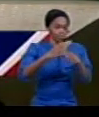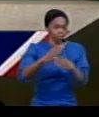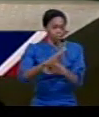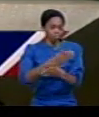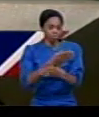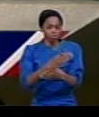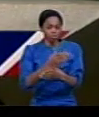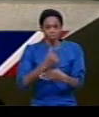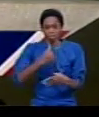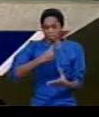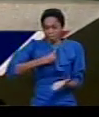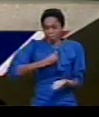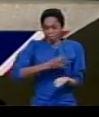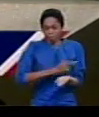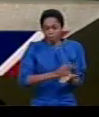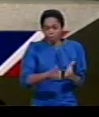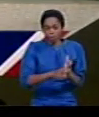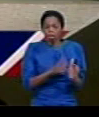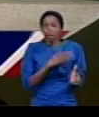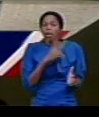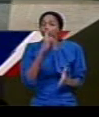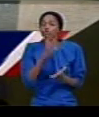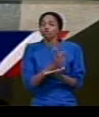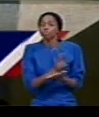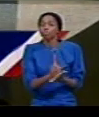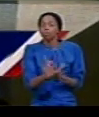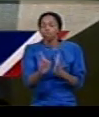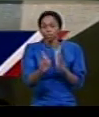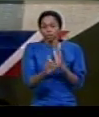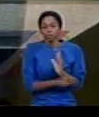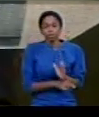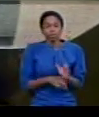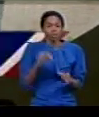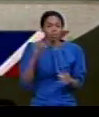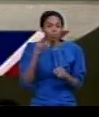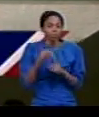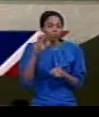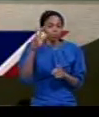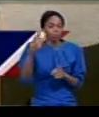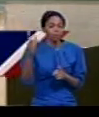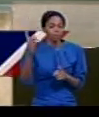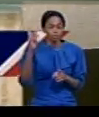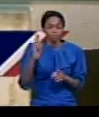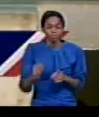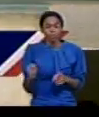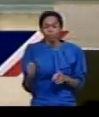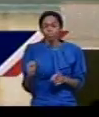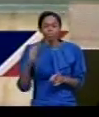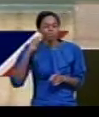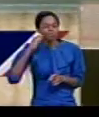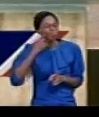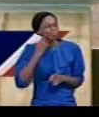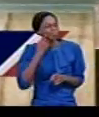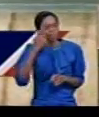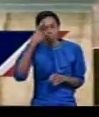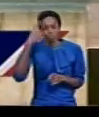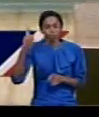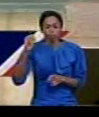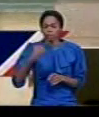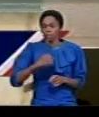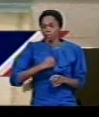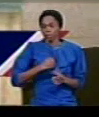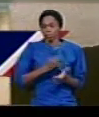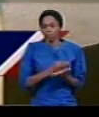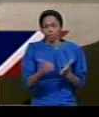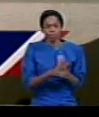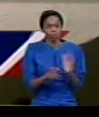self-righteousness and true godliness. Number three, the goal for the self-righteous without